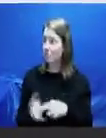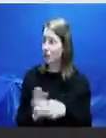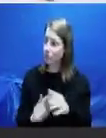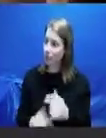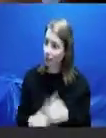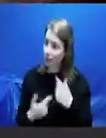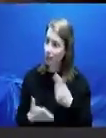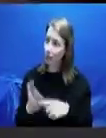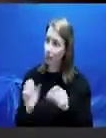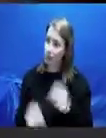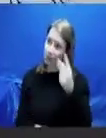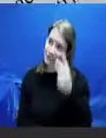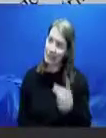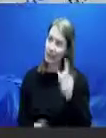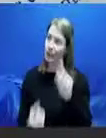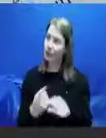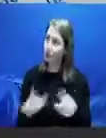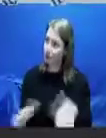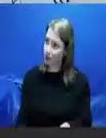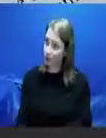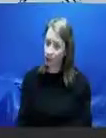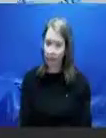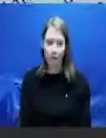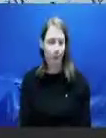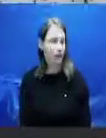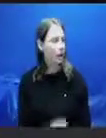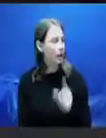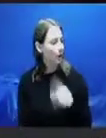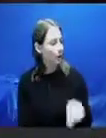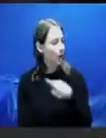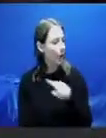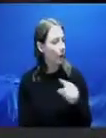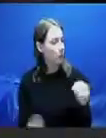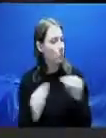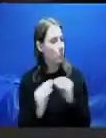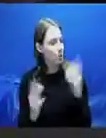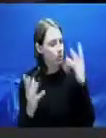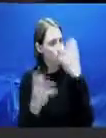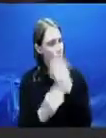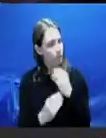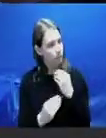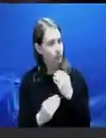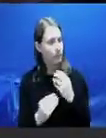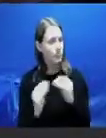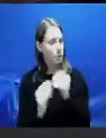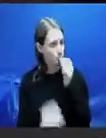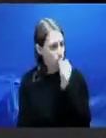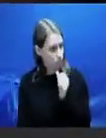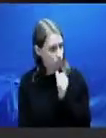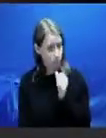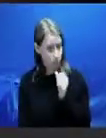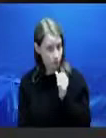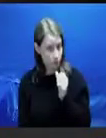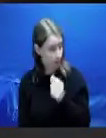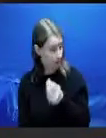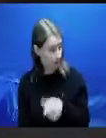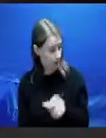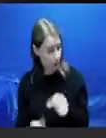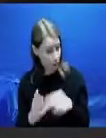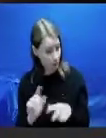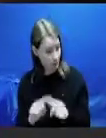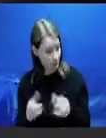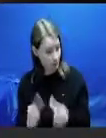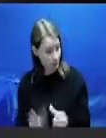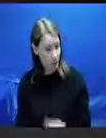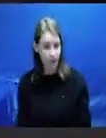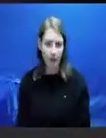you die. Thou art more lovely and more temperate. Knowing that, can you reread it from a different way? Oh, I knew it. I